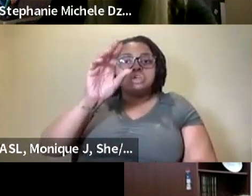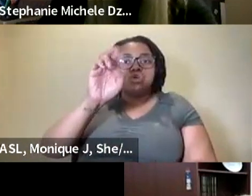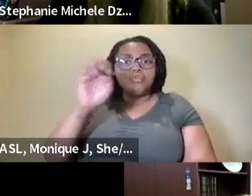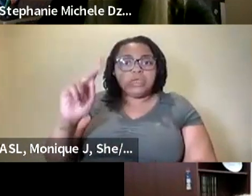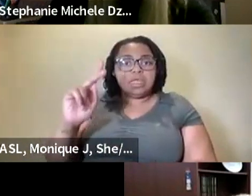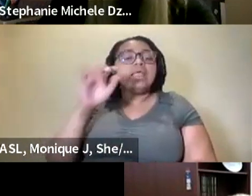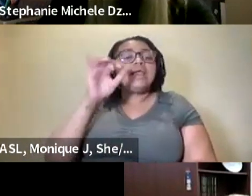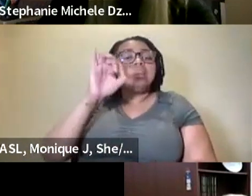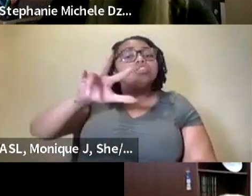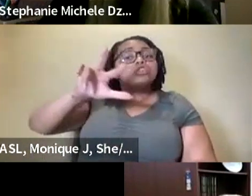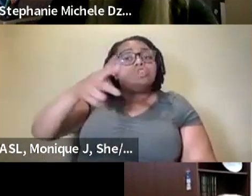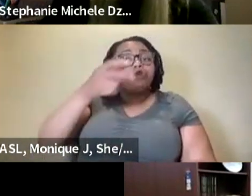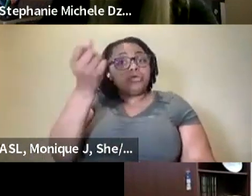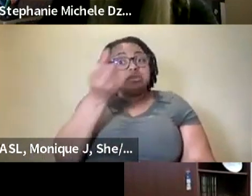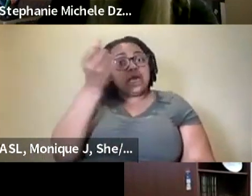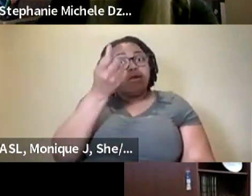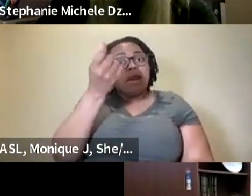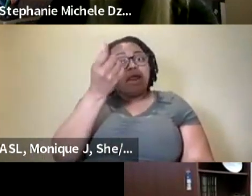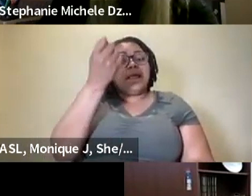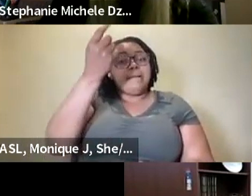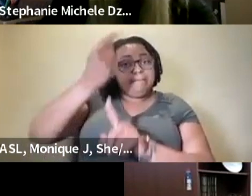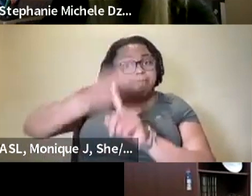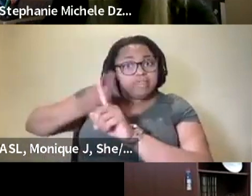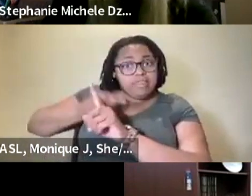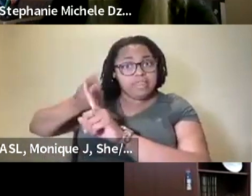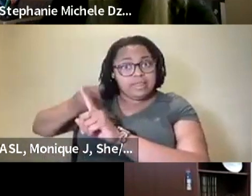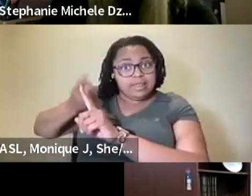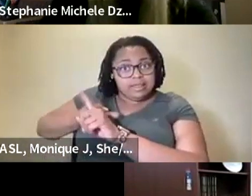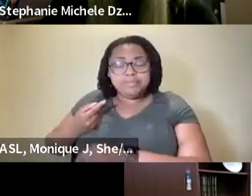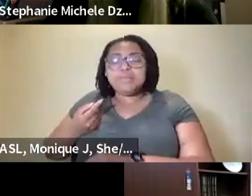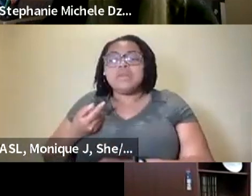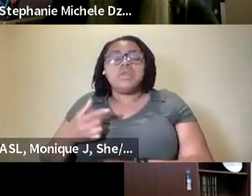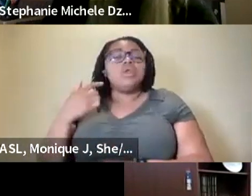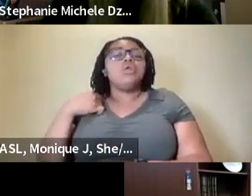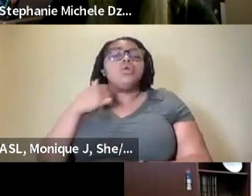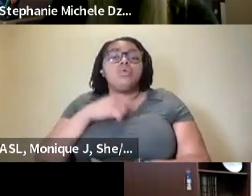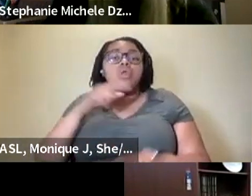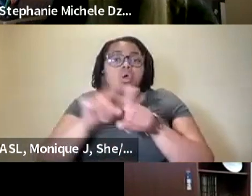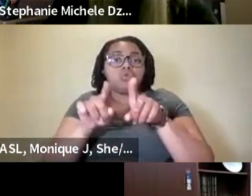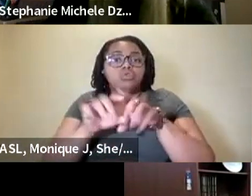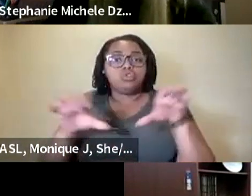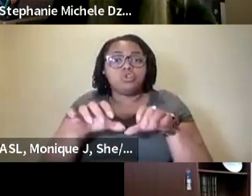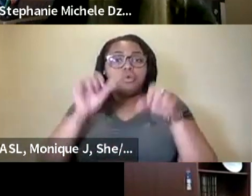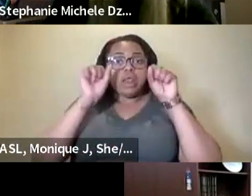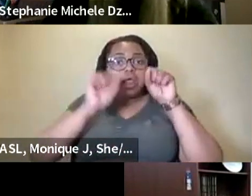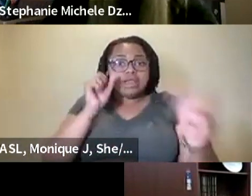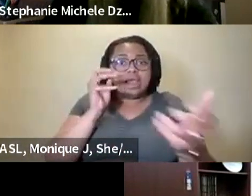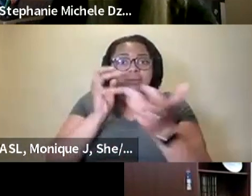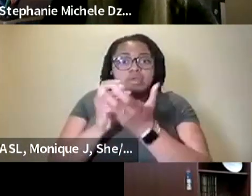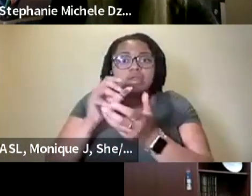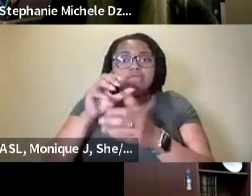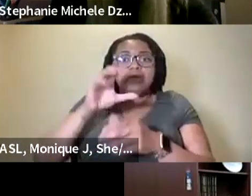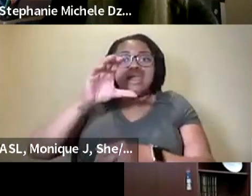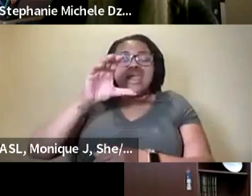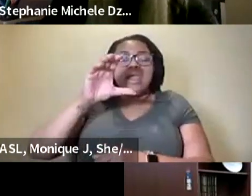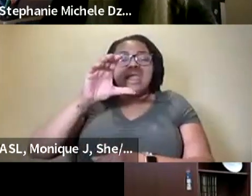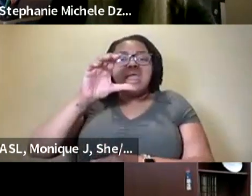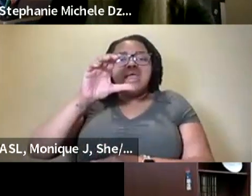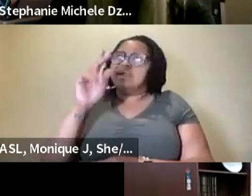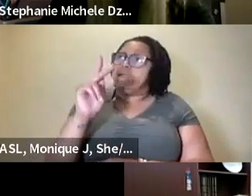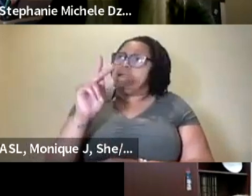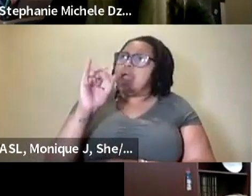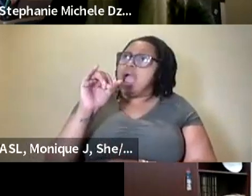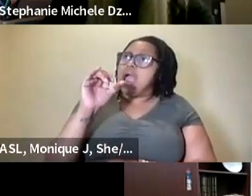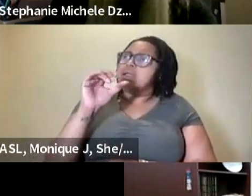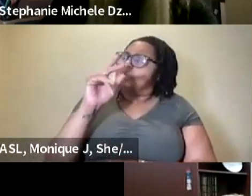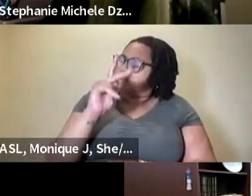month. And we are also doing the adaptive kayaking the following weekend. Thank you,